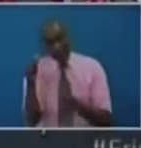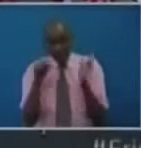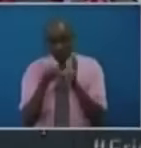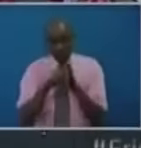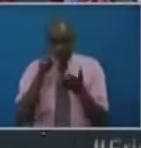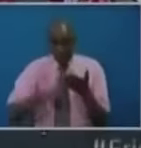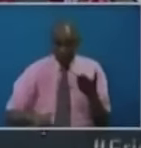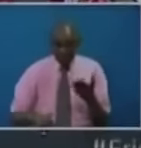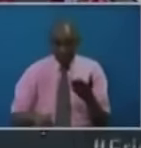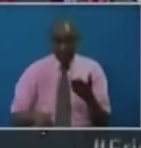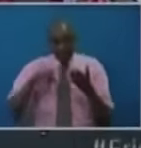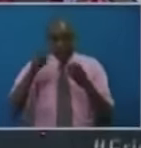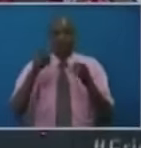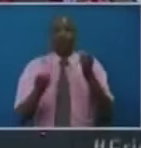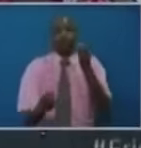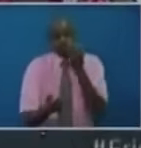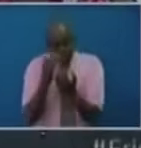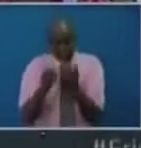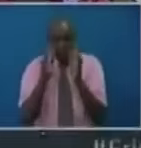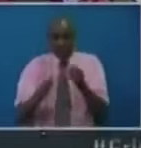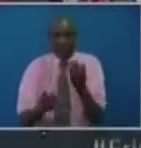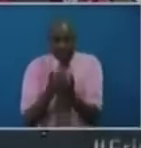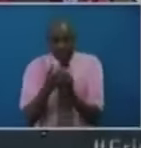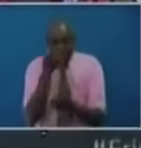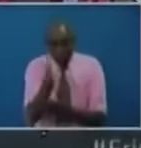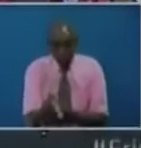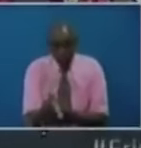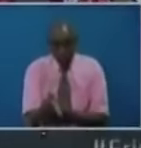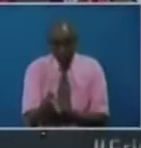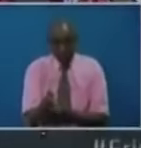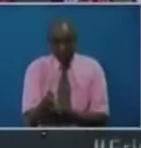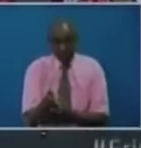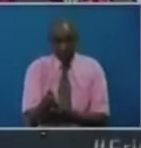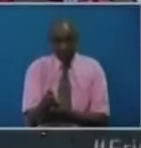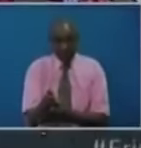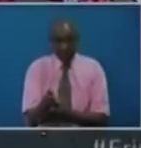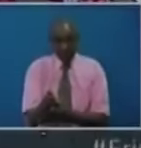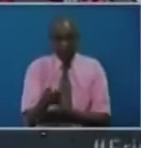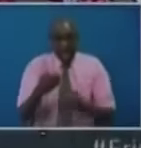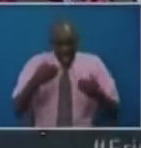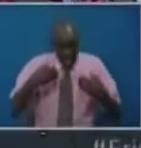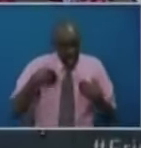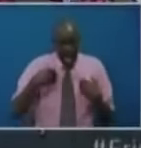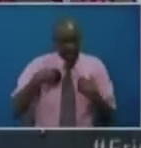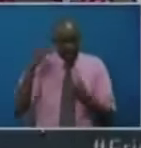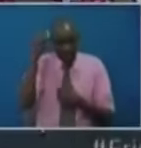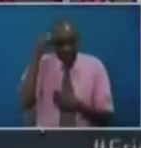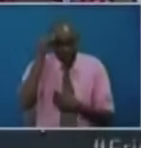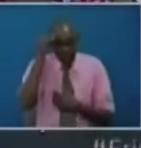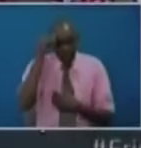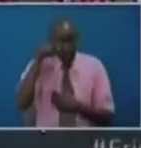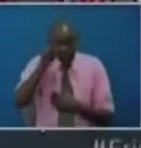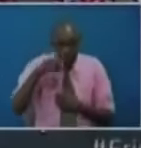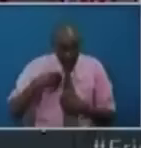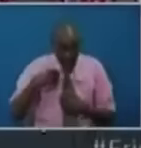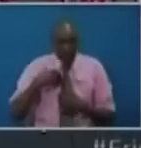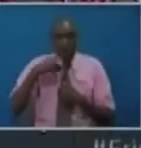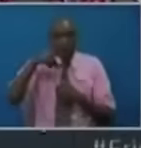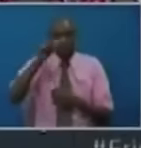is you are being brought up by somebody who does not have the knowledge that you have